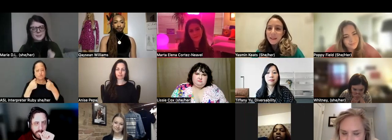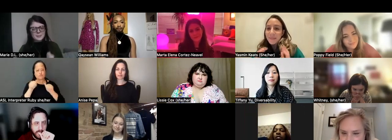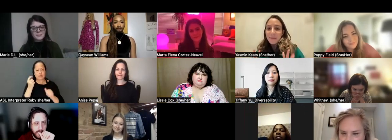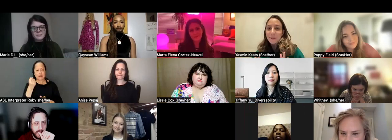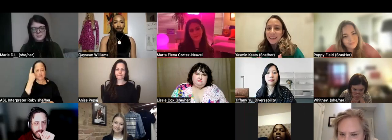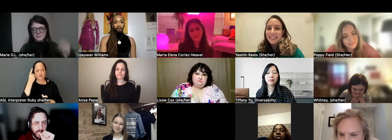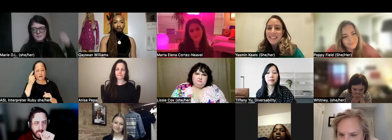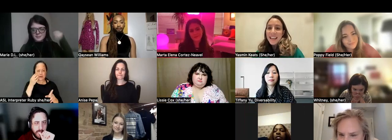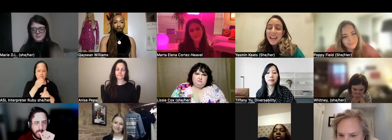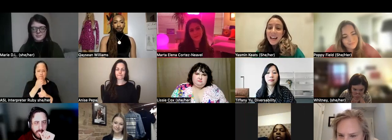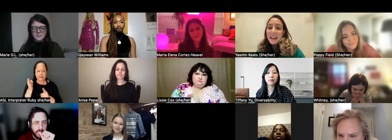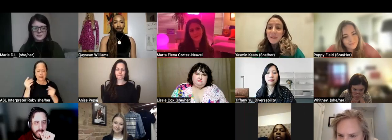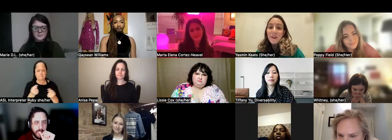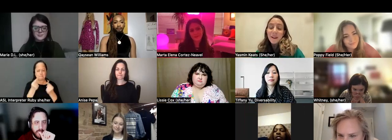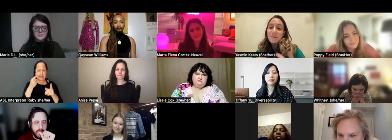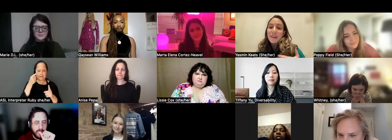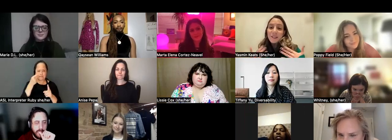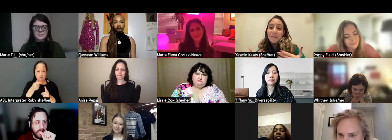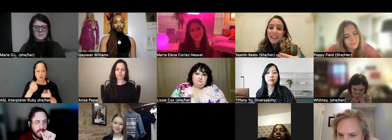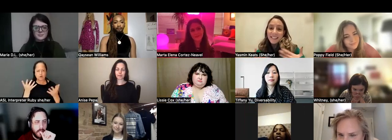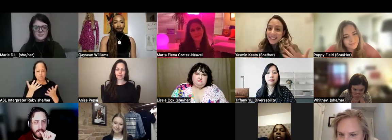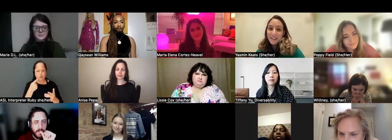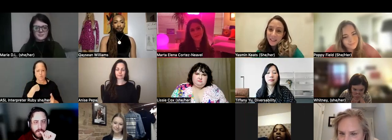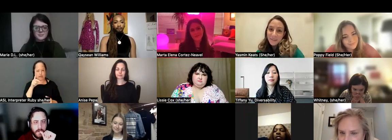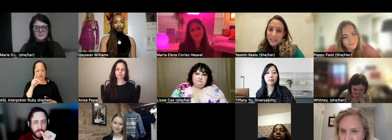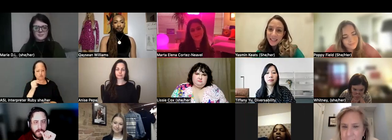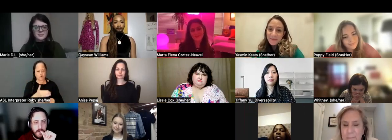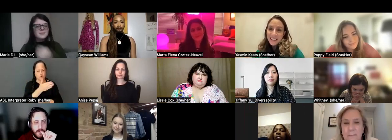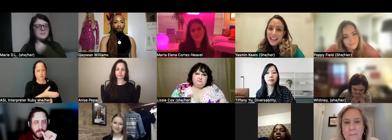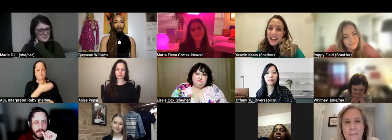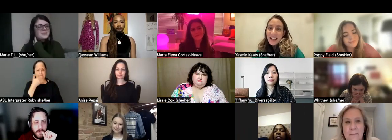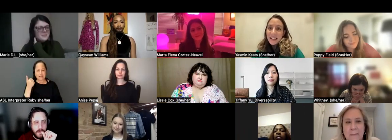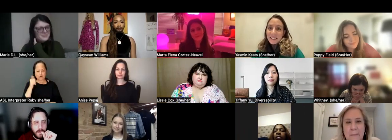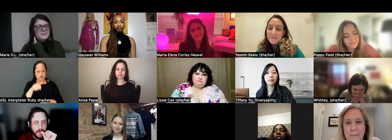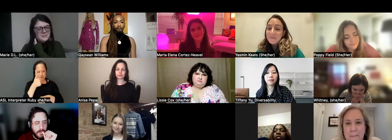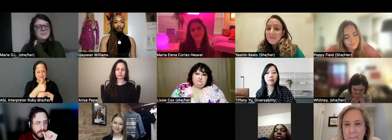the main pain points and what can we do better to serve the community.